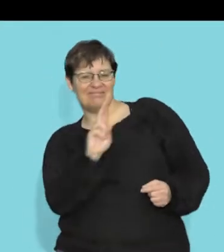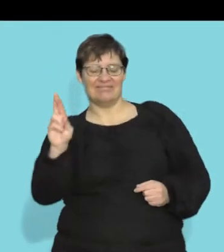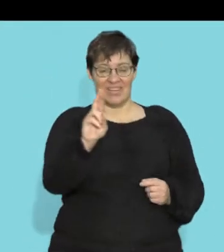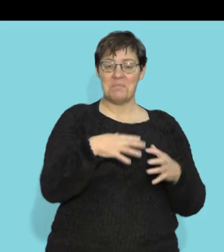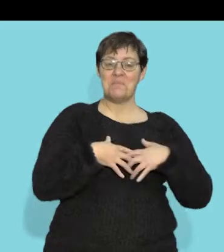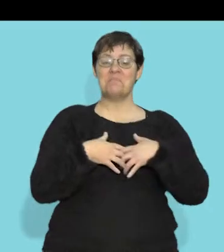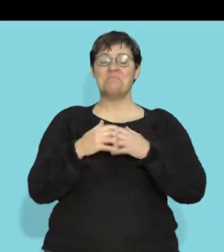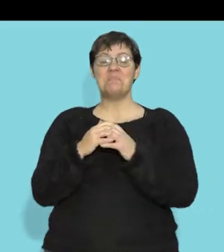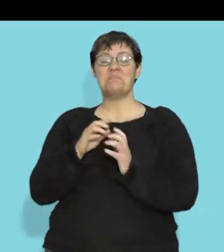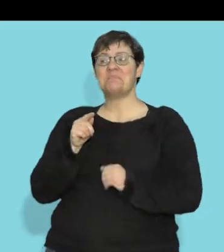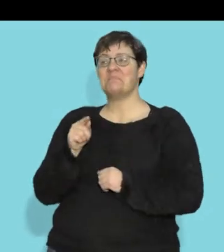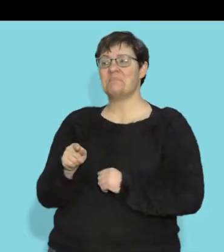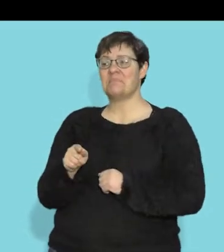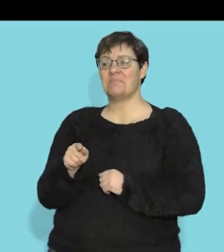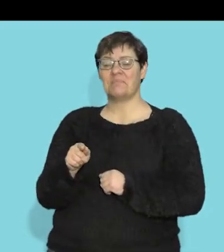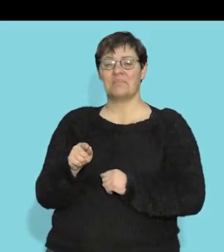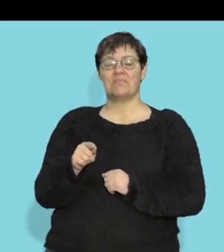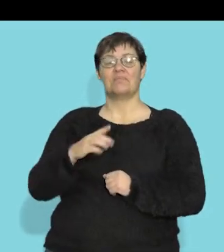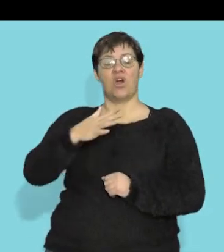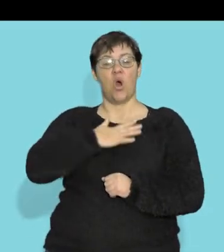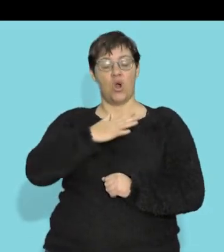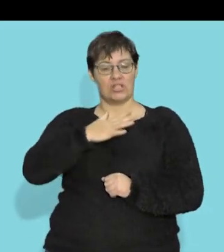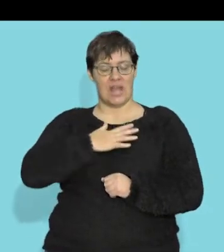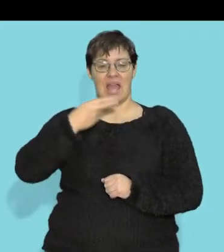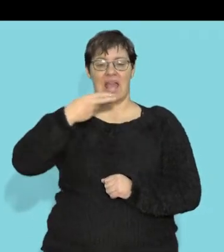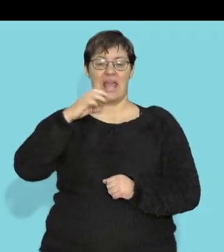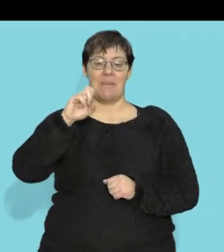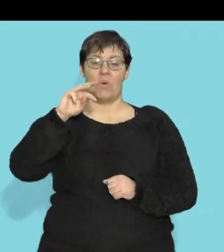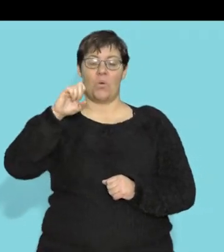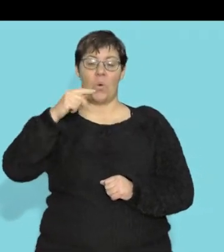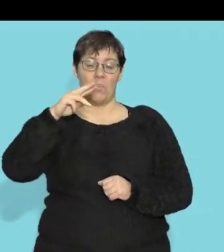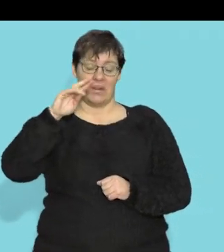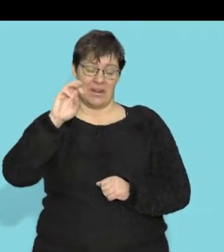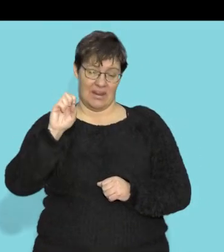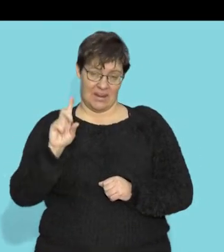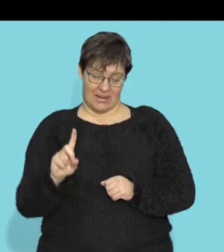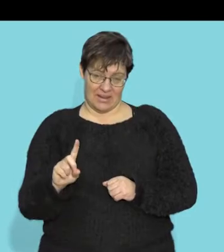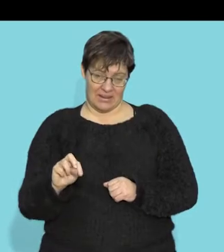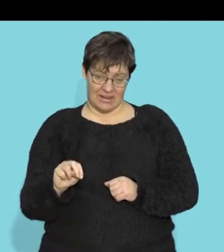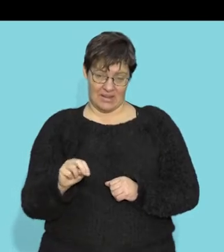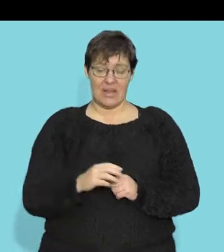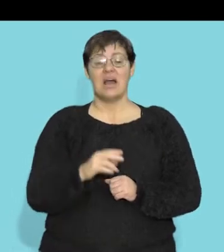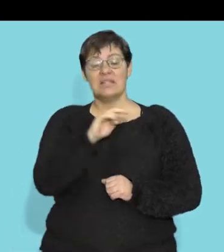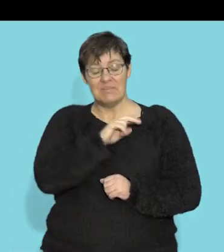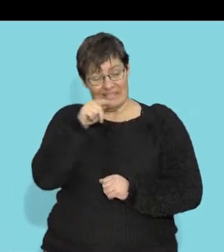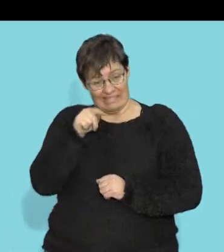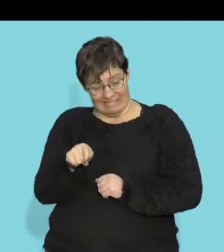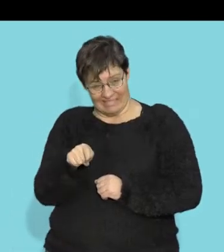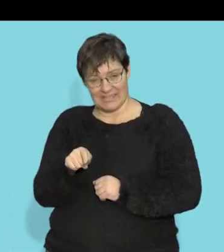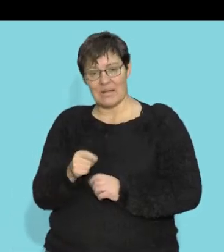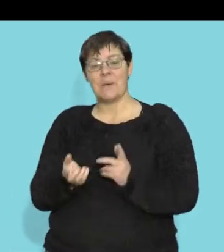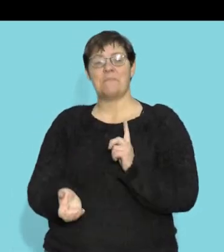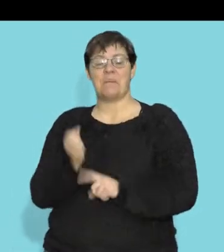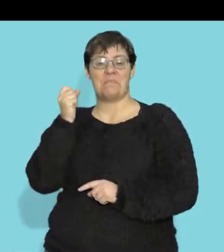they form this compound called oxyhemoglobin, and that is how oxygen, right,